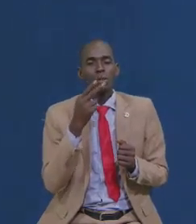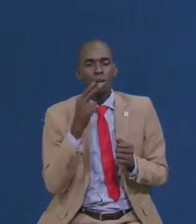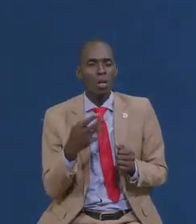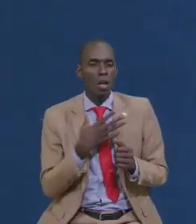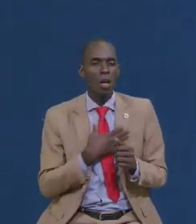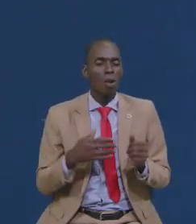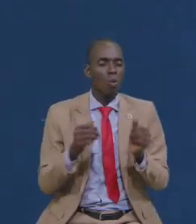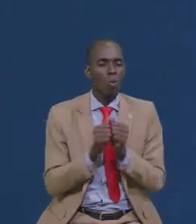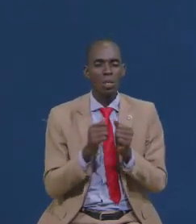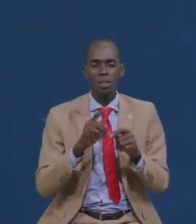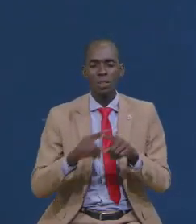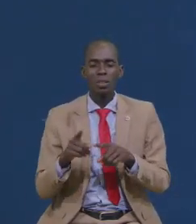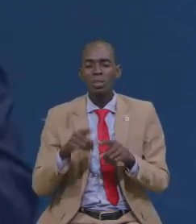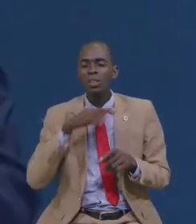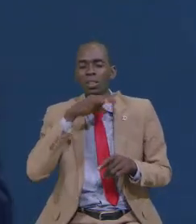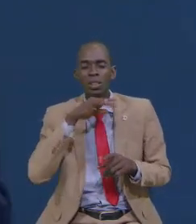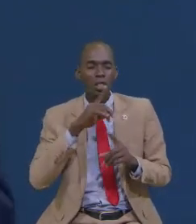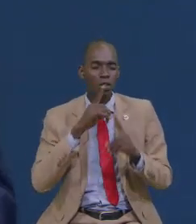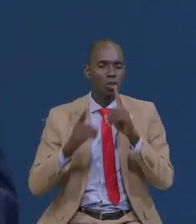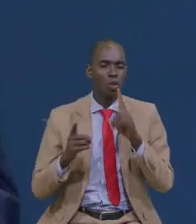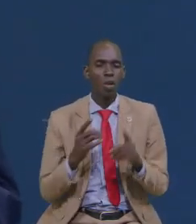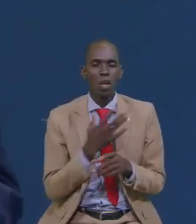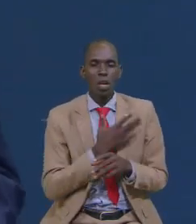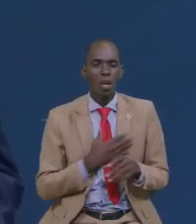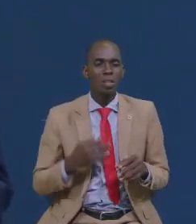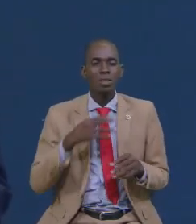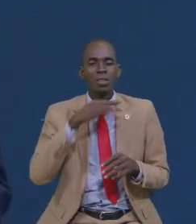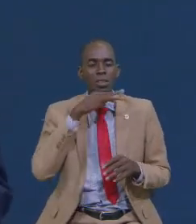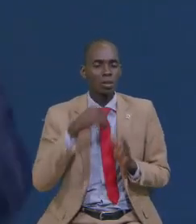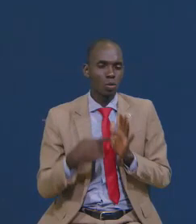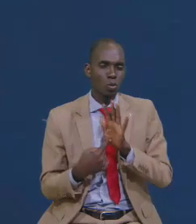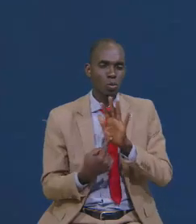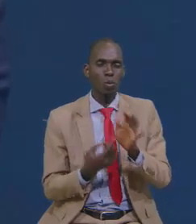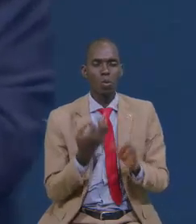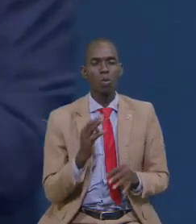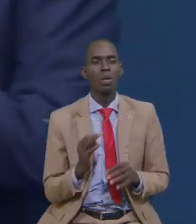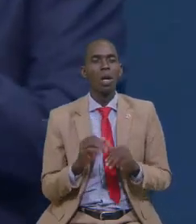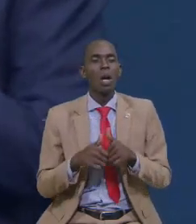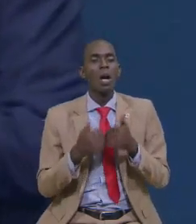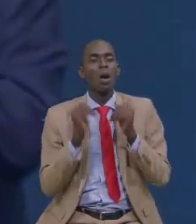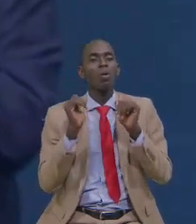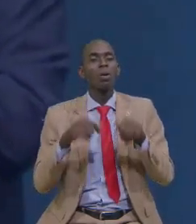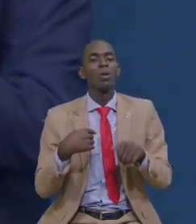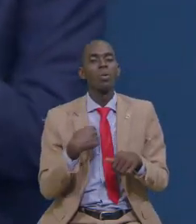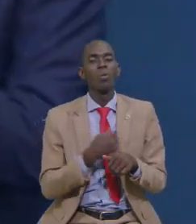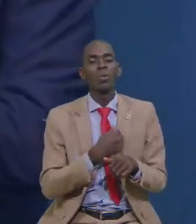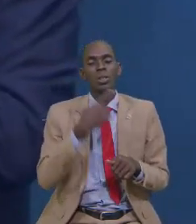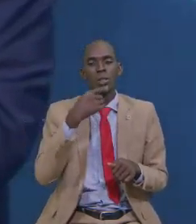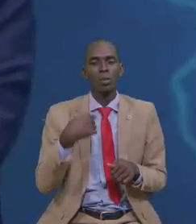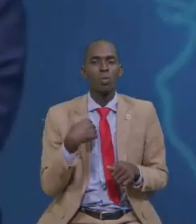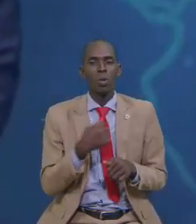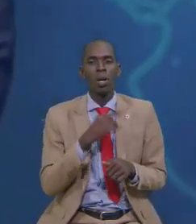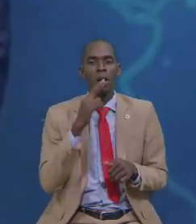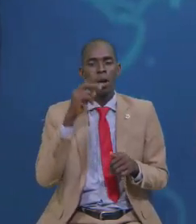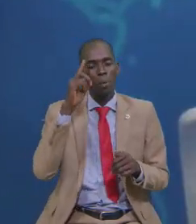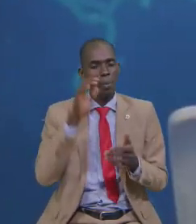dirty talk and dirty disposition, how can we say we're delivered? But when we know we're